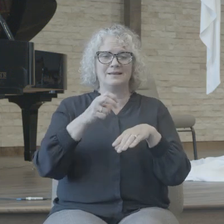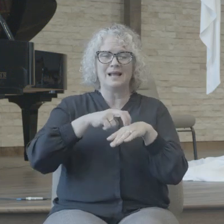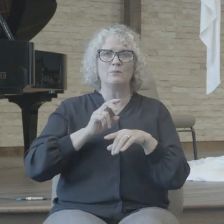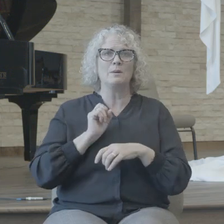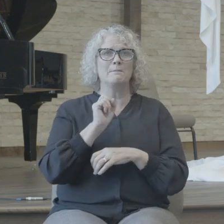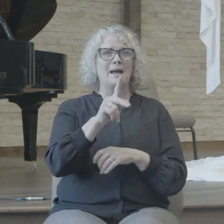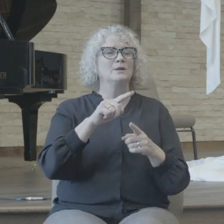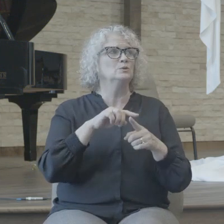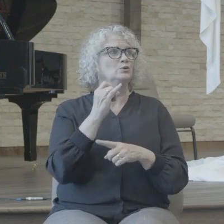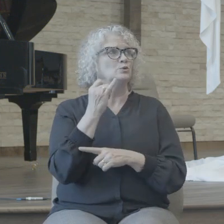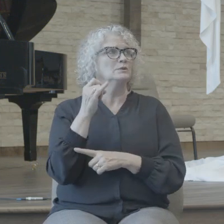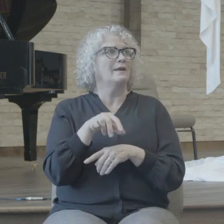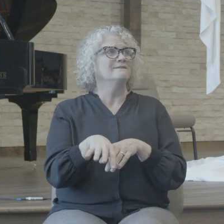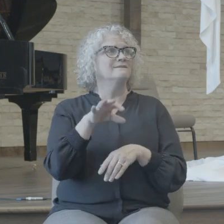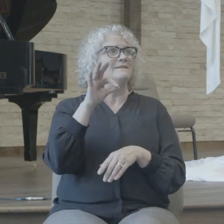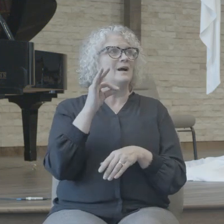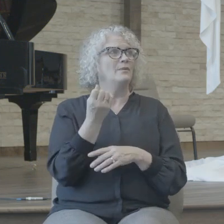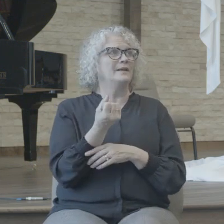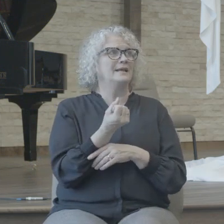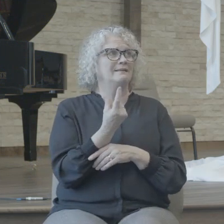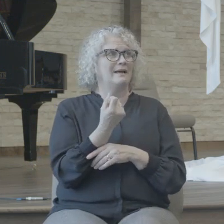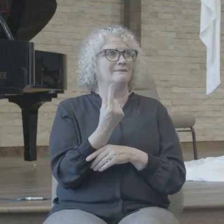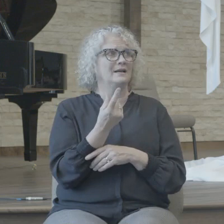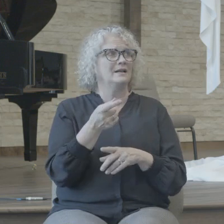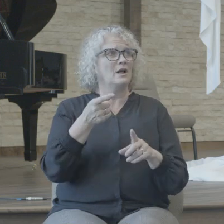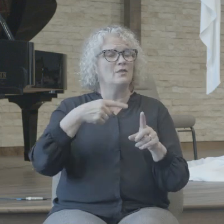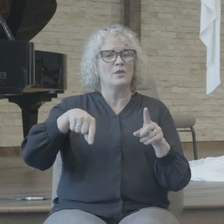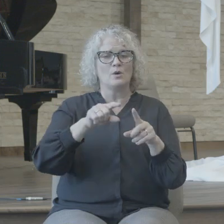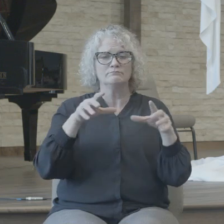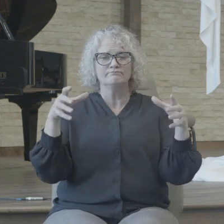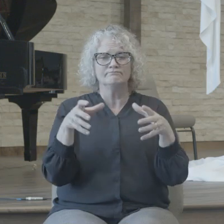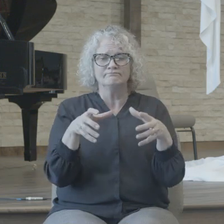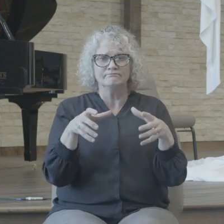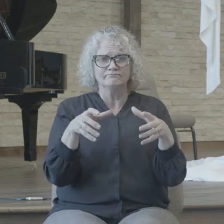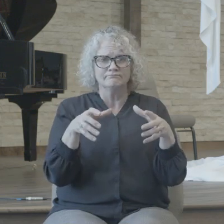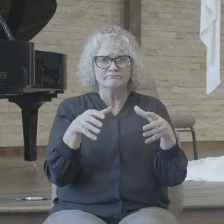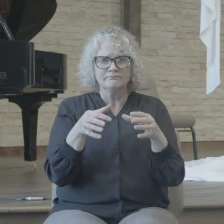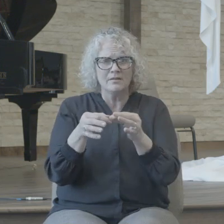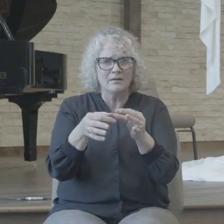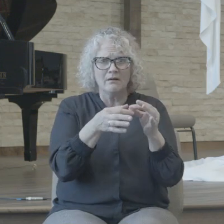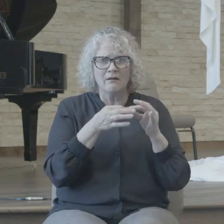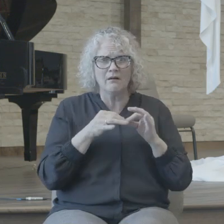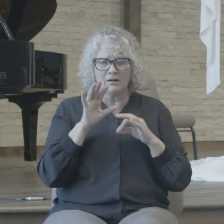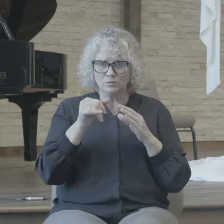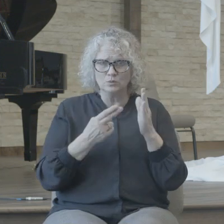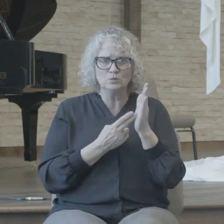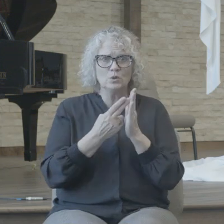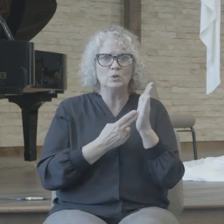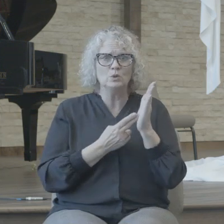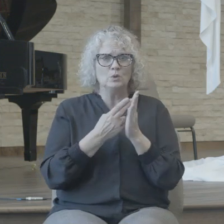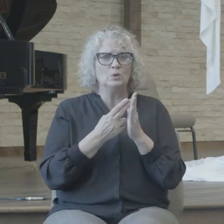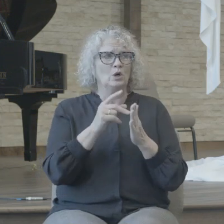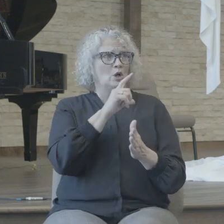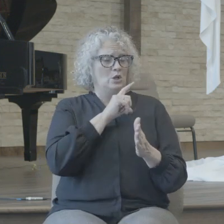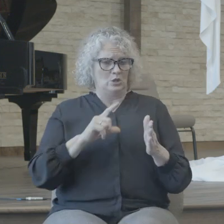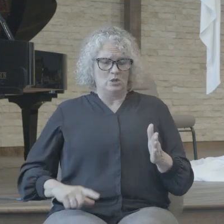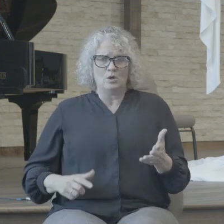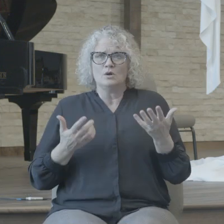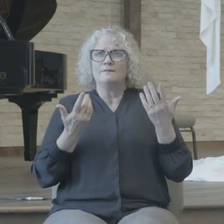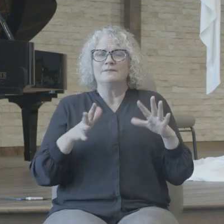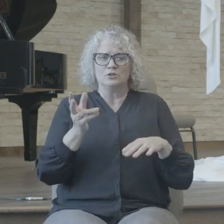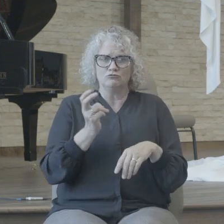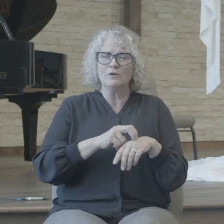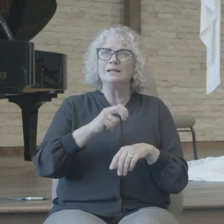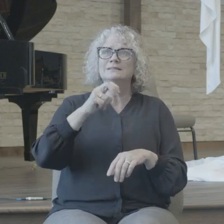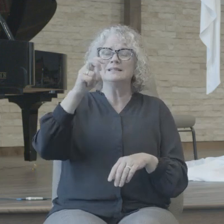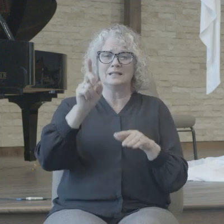the 11 and those with them assembled together and saying, "It is true. The Lord has risen and has